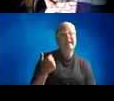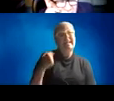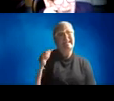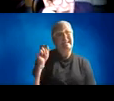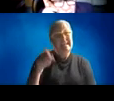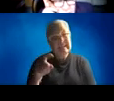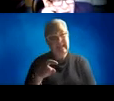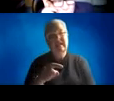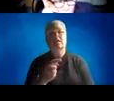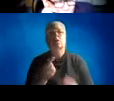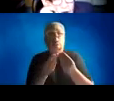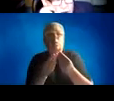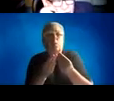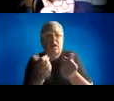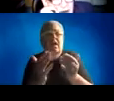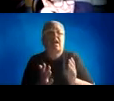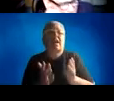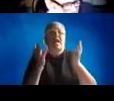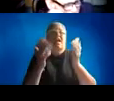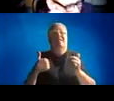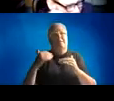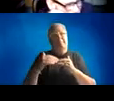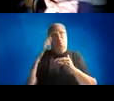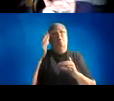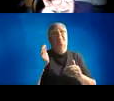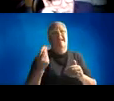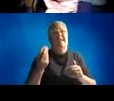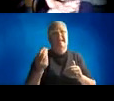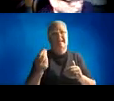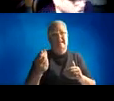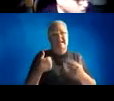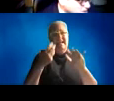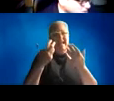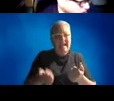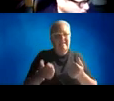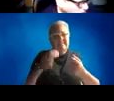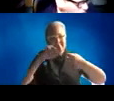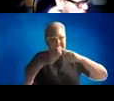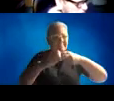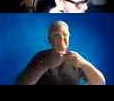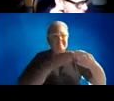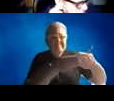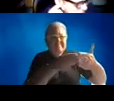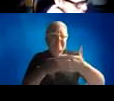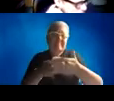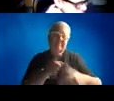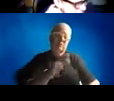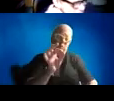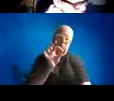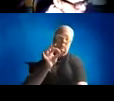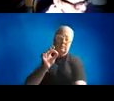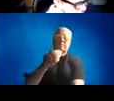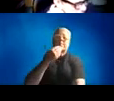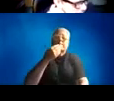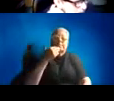of life, it costs much more to get around the barriers than everybody else. So that's a really useful thing you've started us thinking